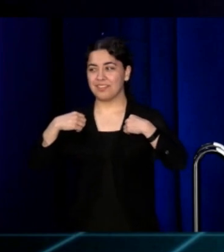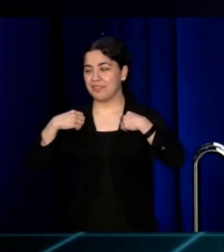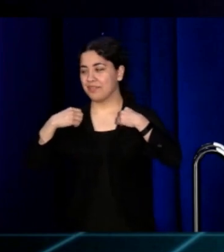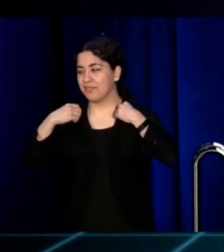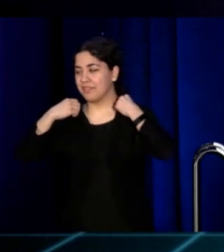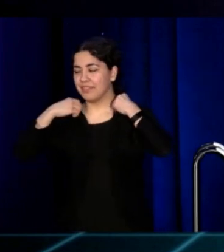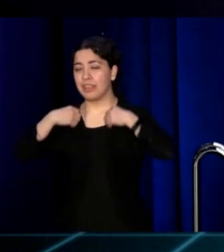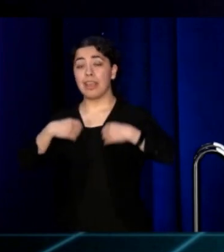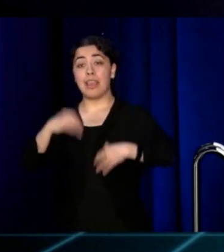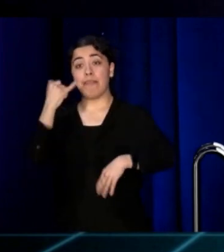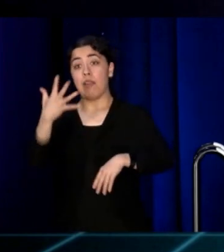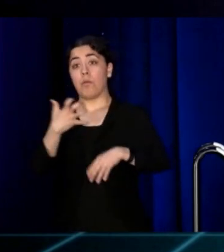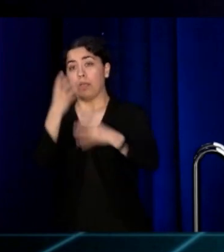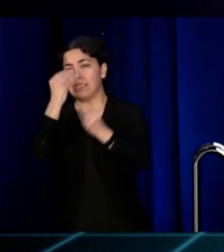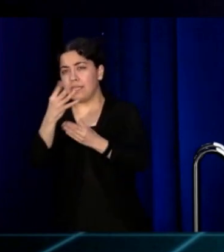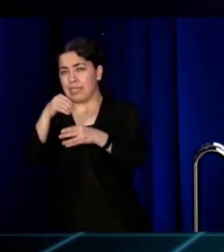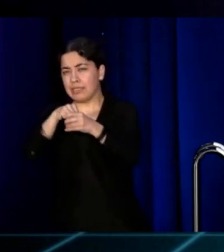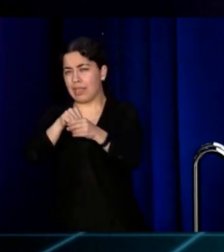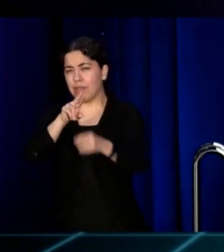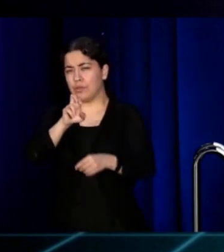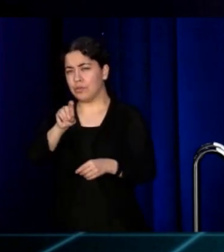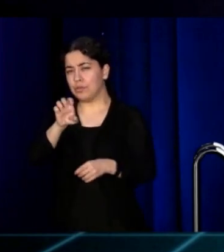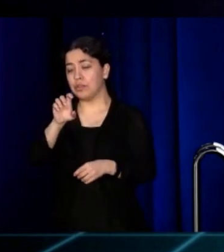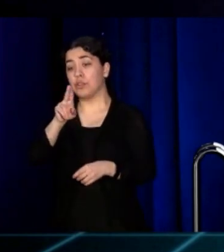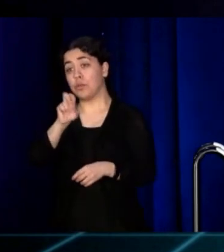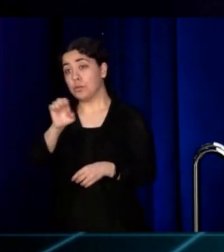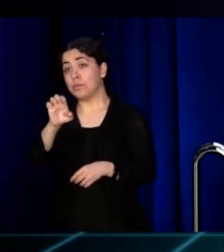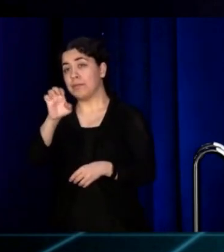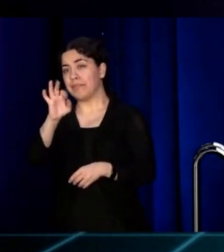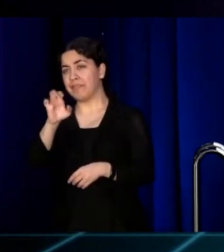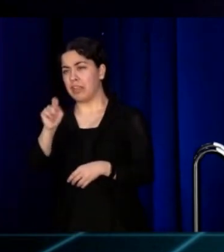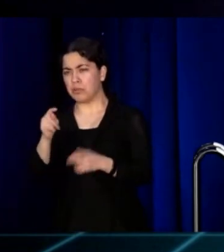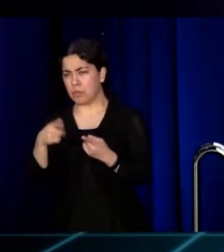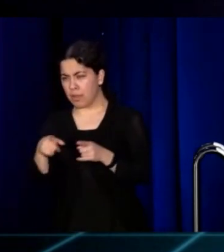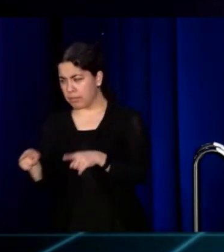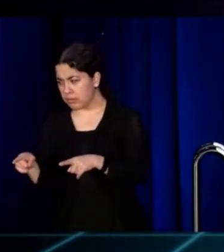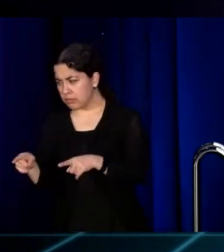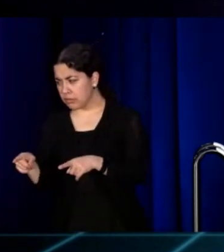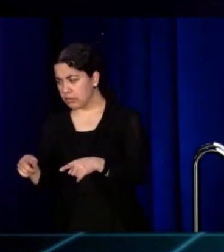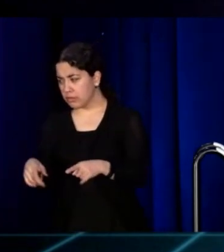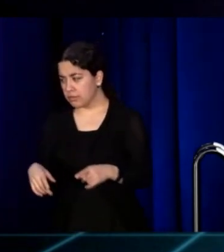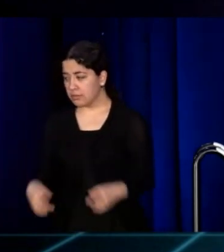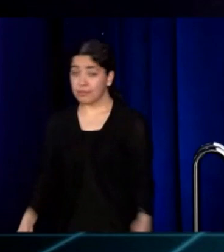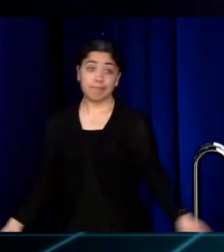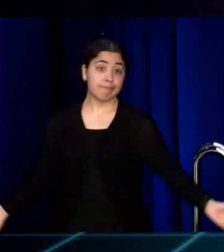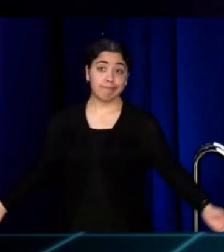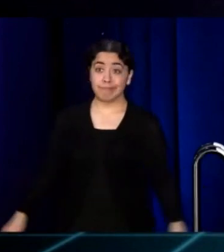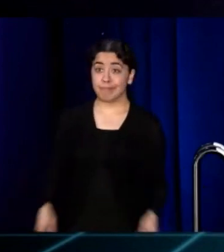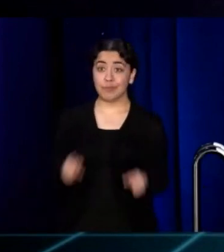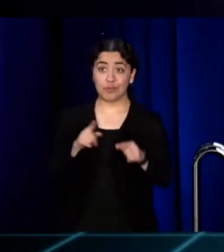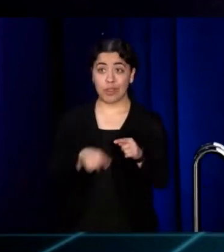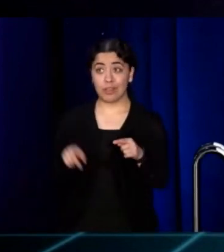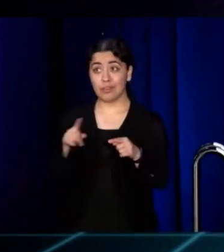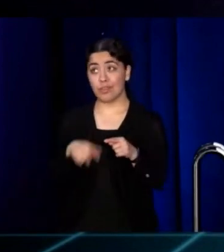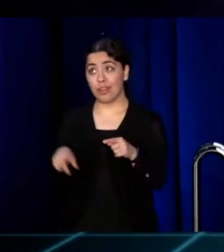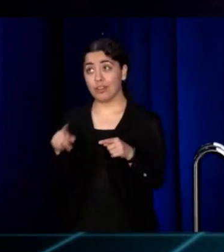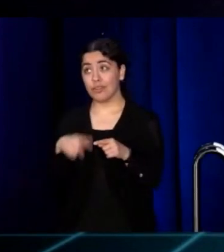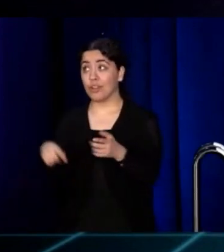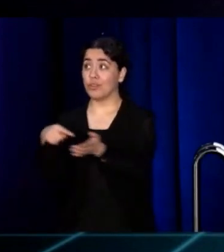inside a useEffect, what happens? So with this one, you know, it will just keep running and running, and then you owe Amazon $1